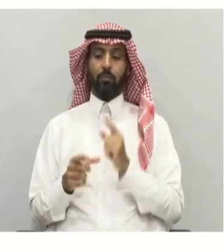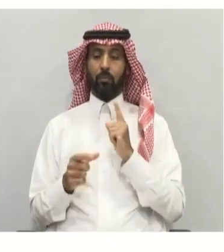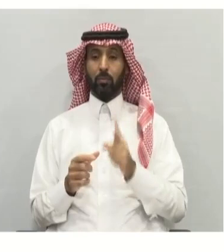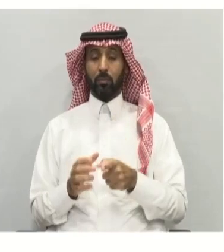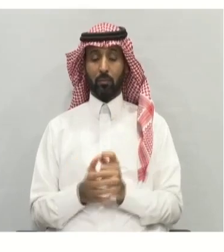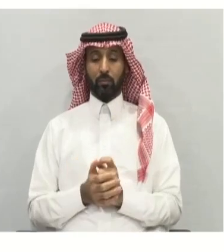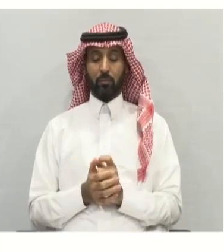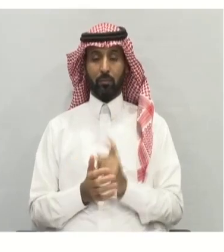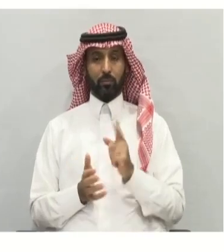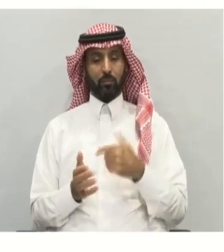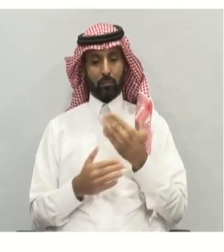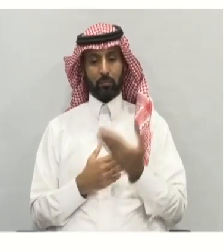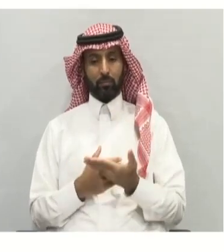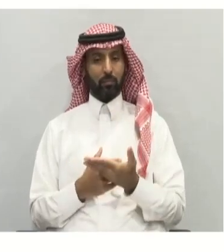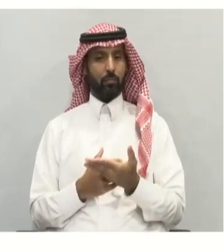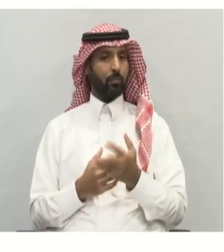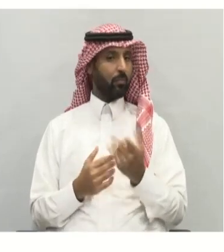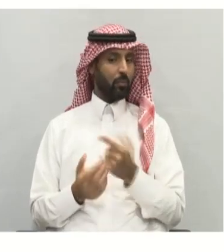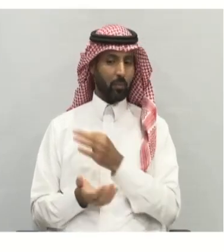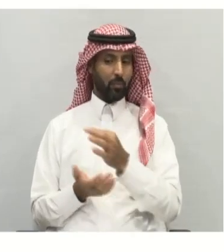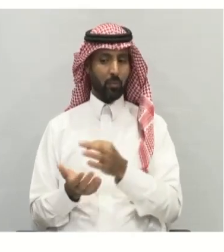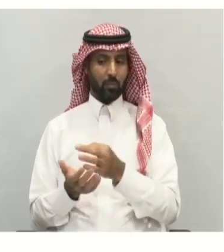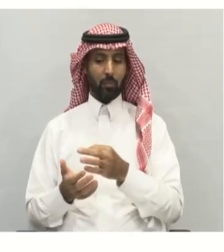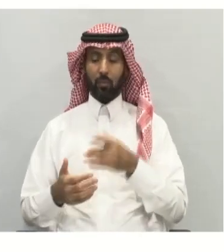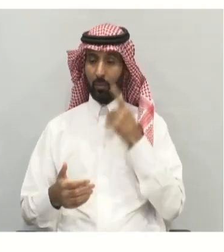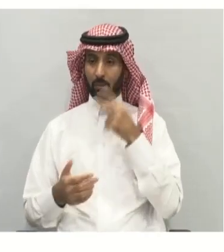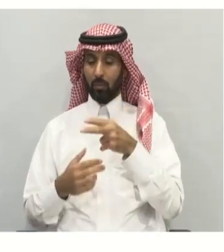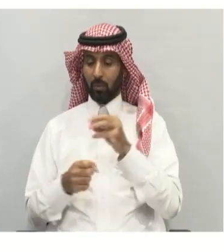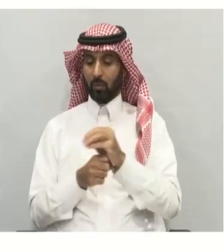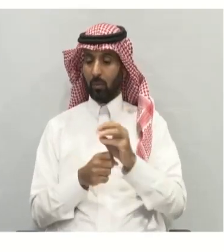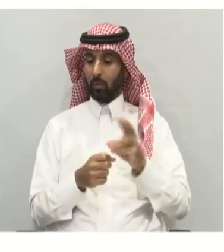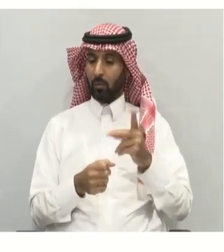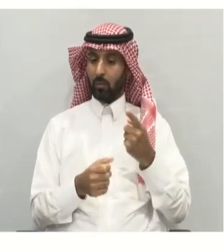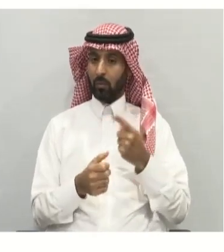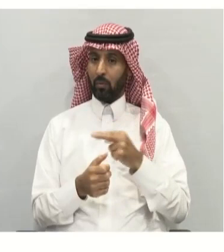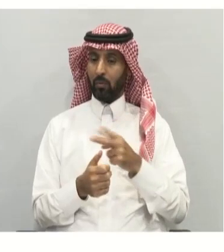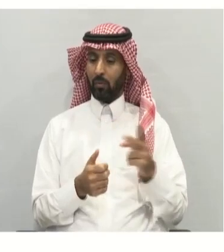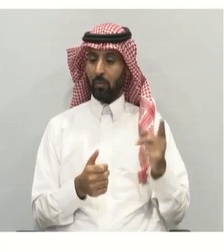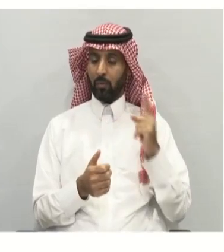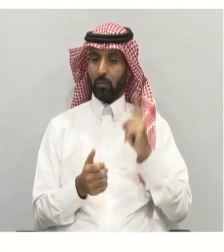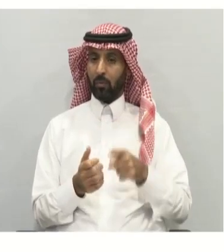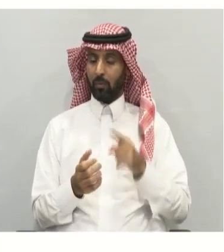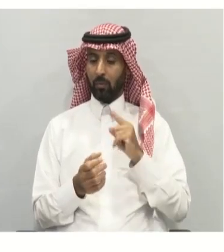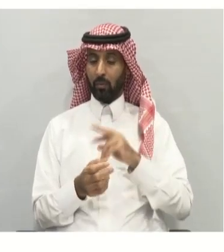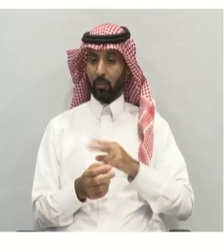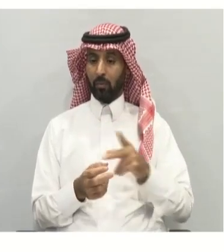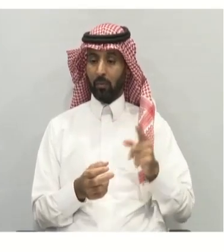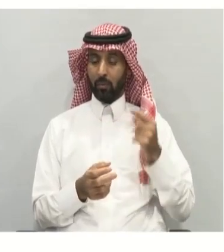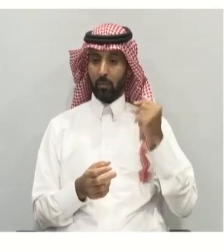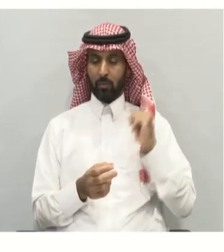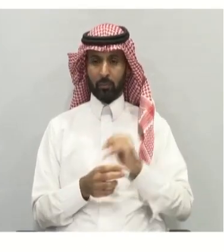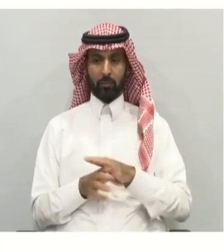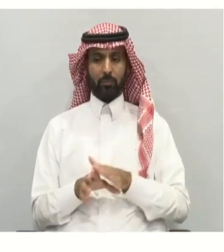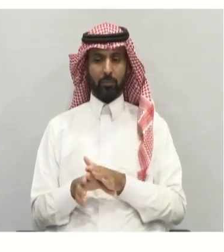concept of National Day, where we explored and learned different days of different national days